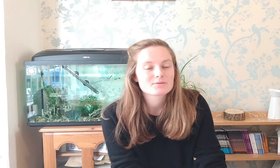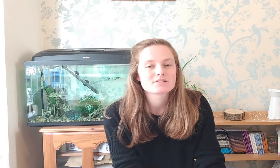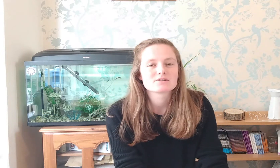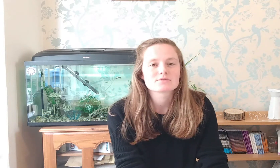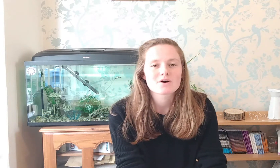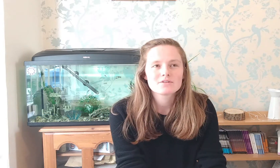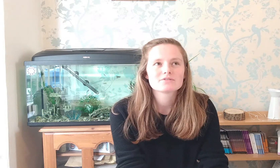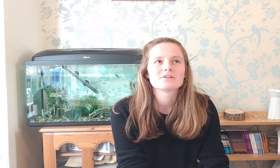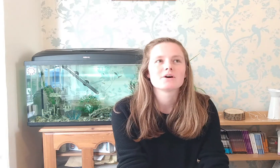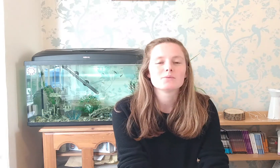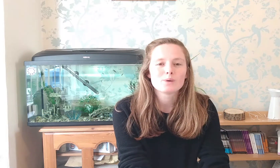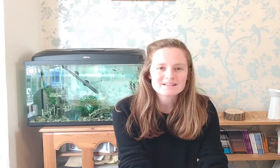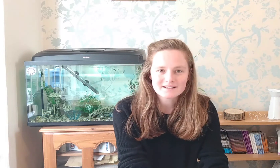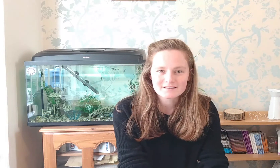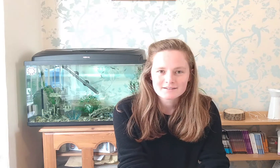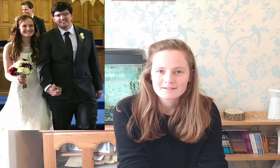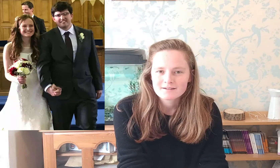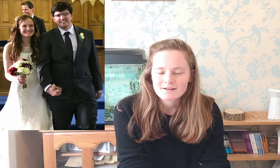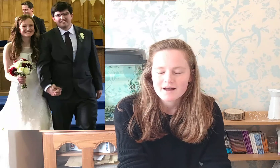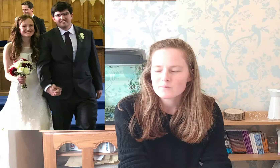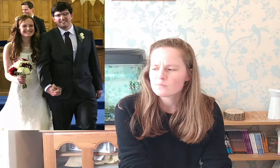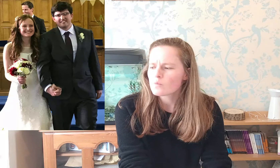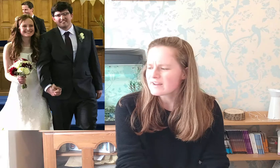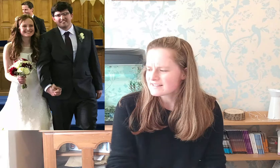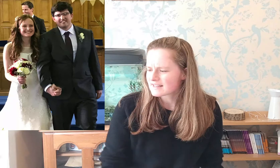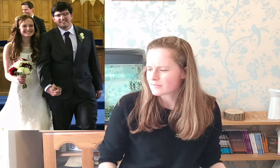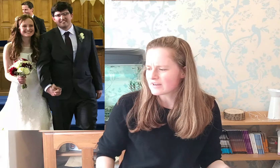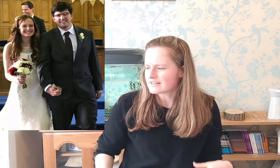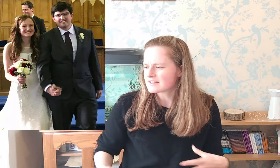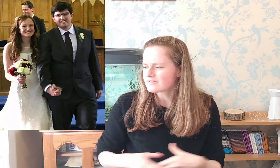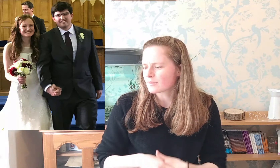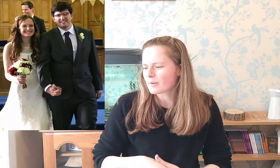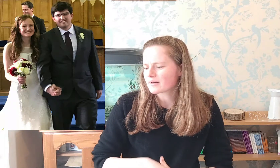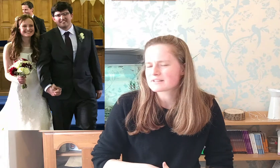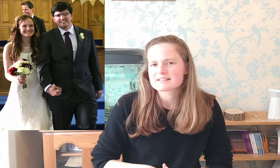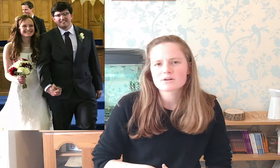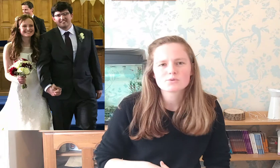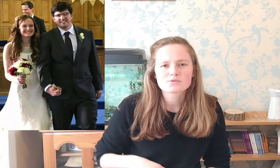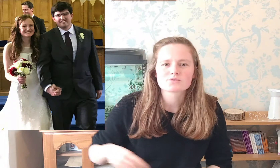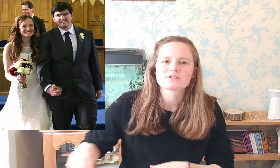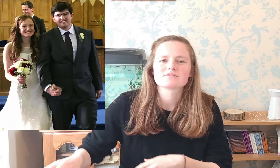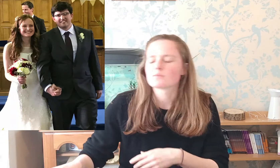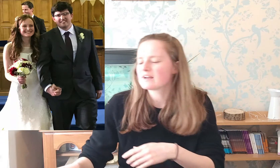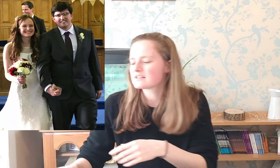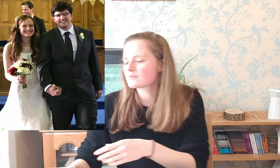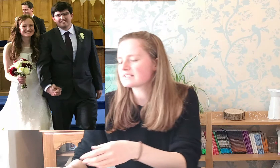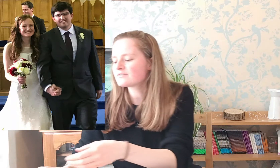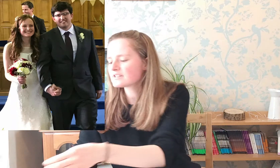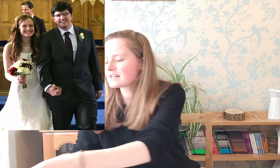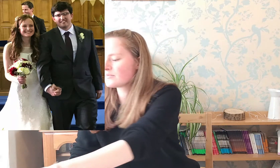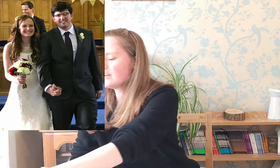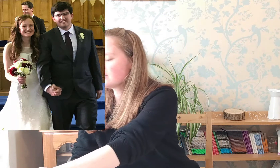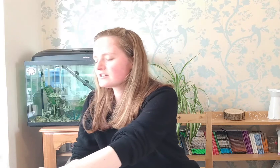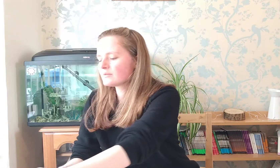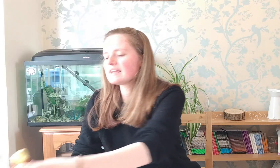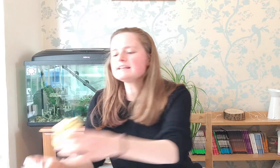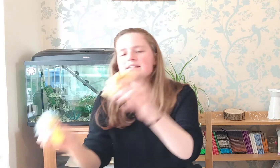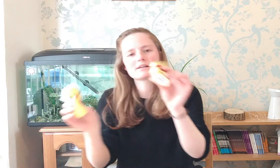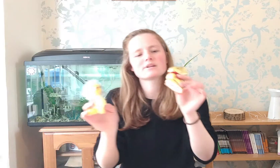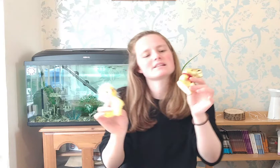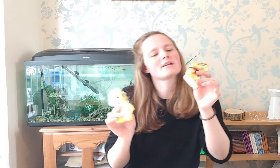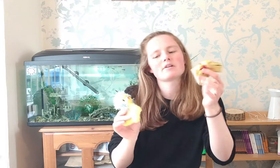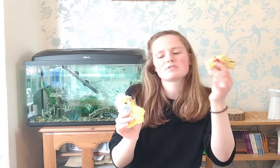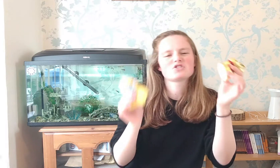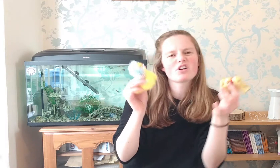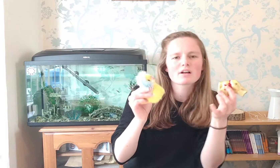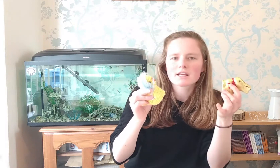that they ever went to was often a wedding. And we celebrate different parties in all sorts of different ways, don't we? Different celebrations. So at